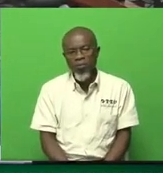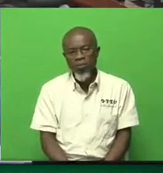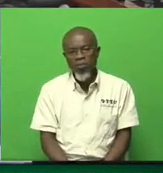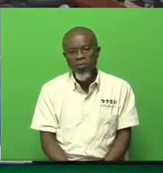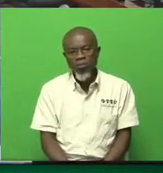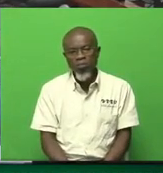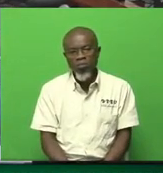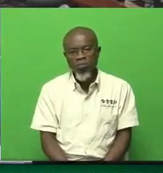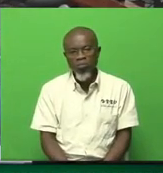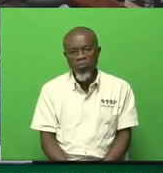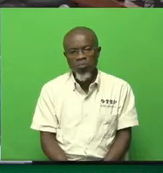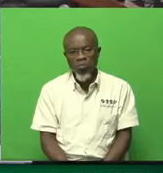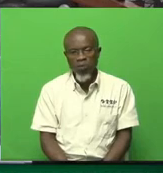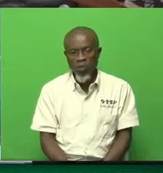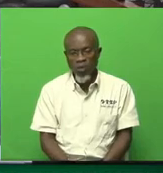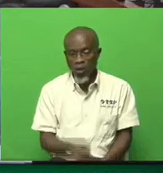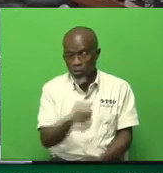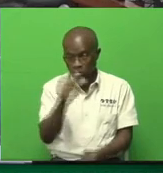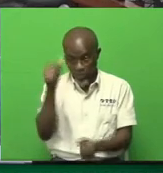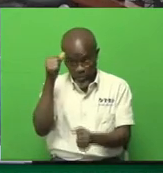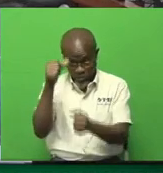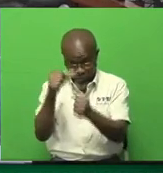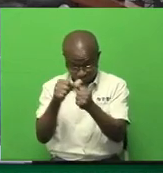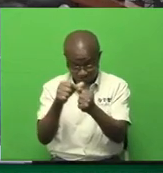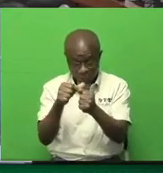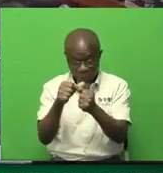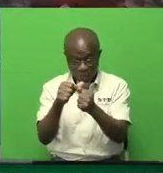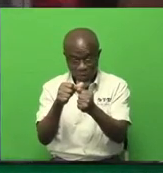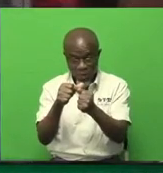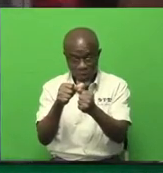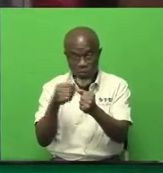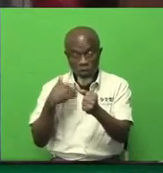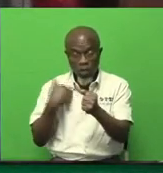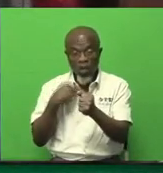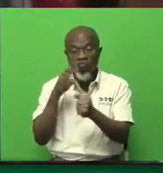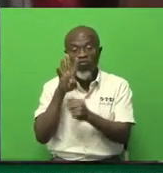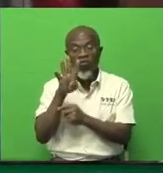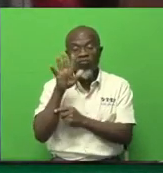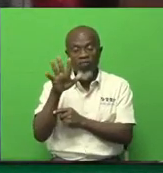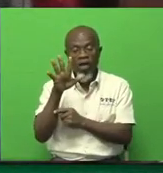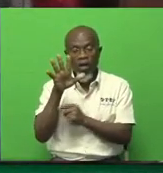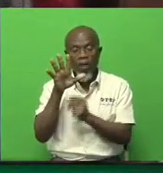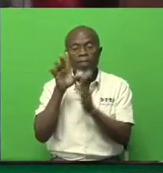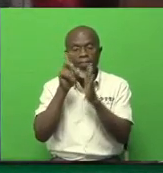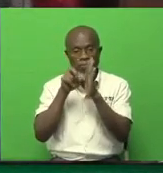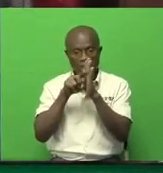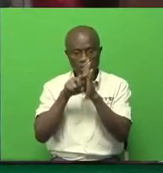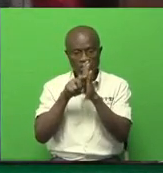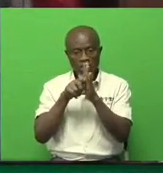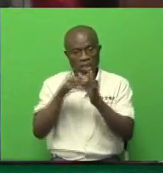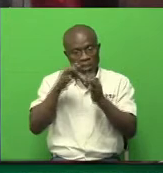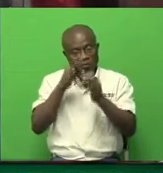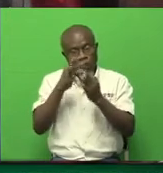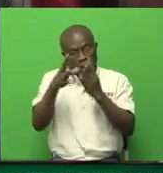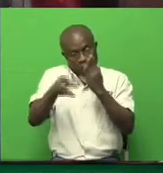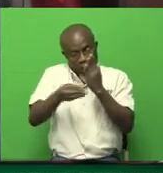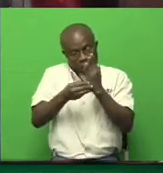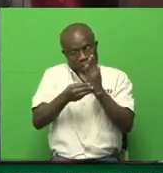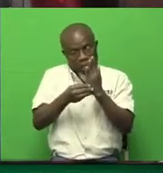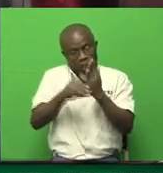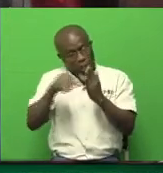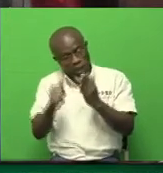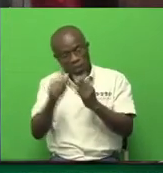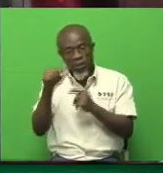and honorable members remember for you have 45 minutes and you have an additional 10 minutes you will show so